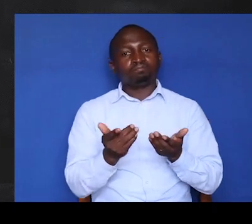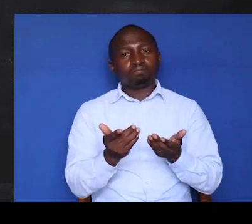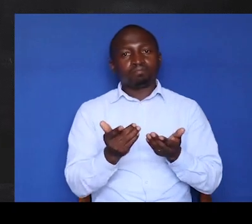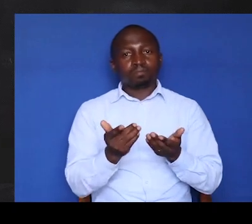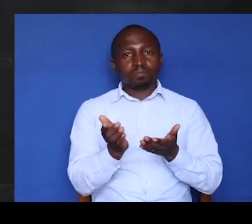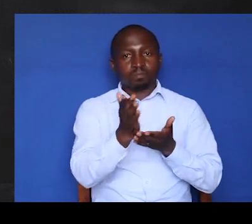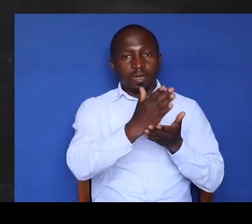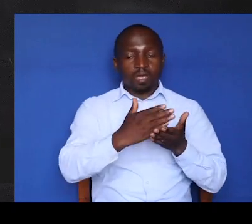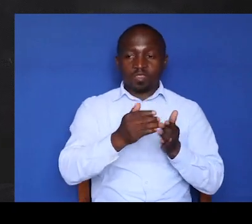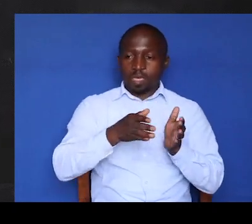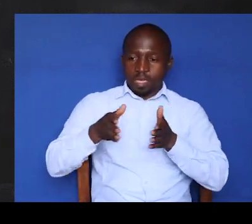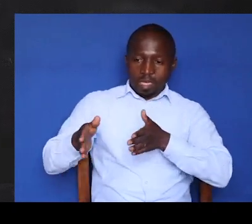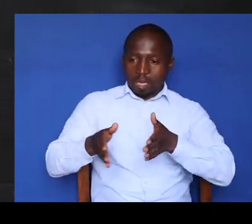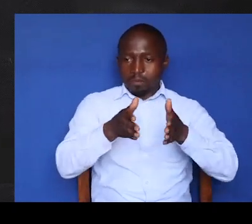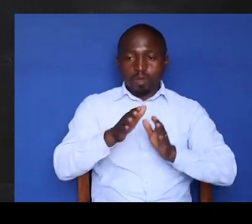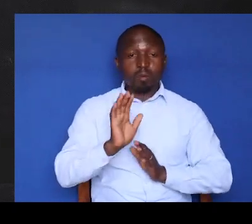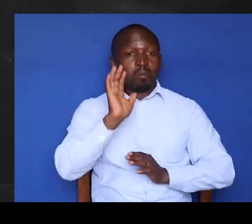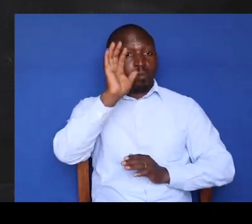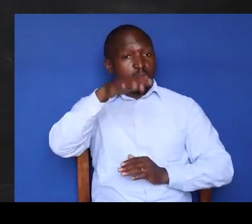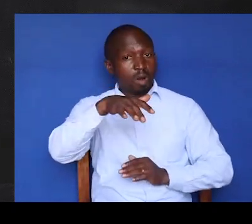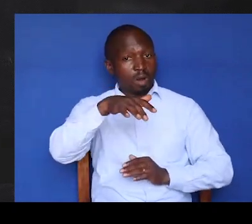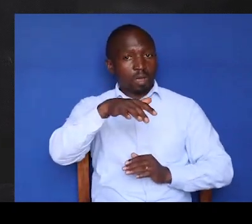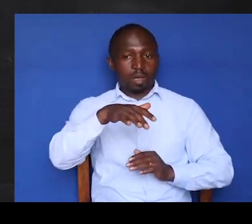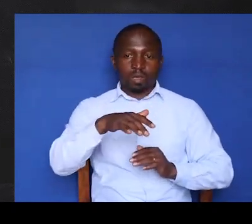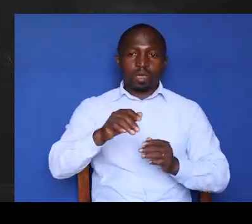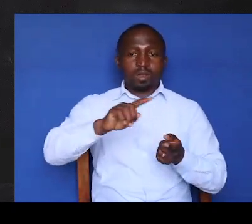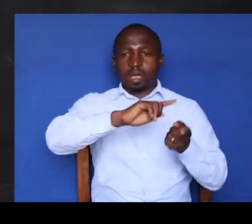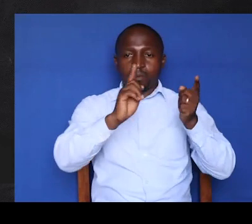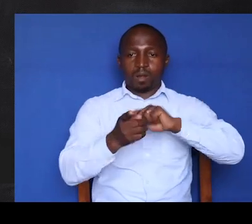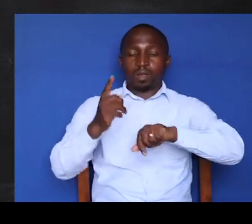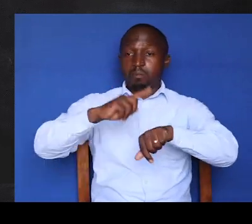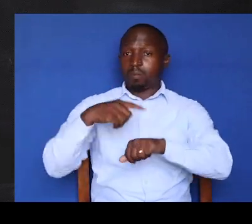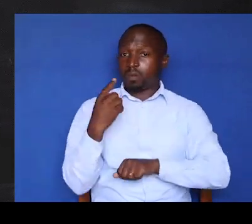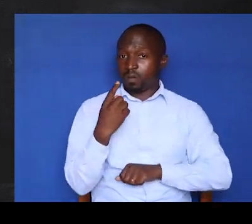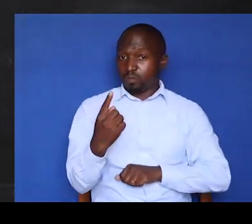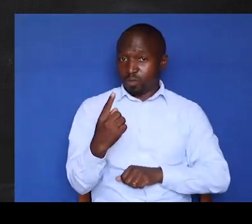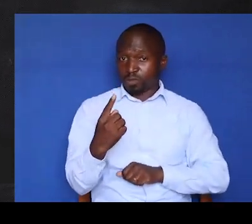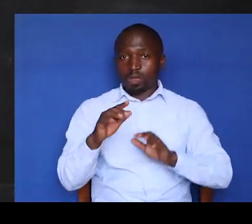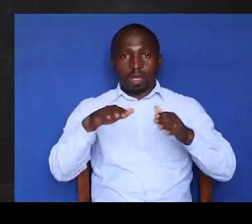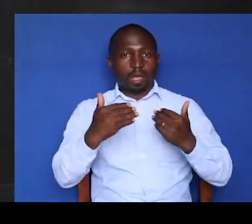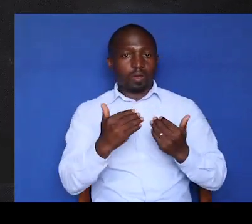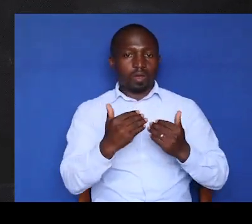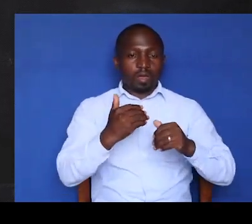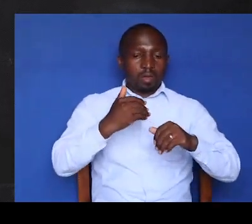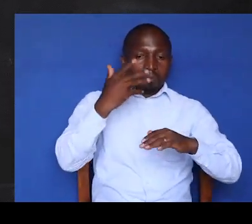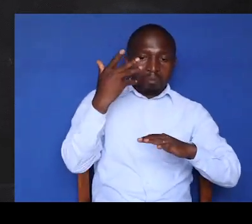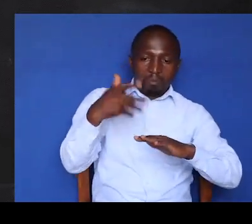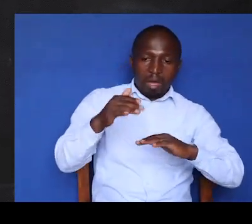rivers in a year fluctuates once, or used to have one peak of high